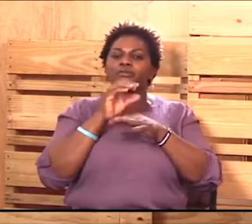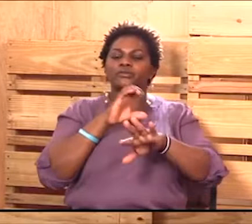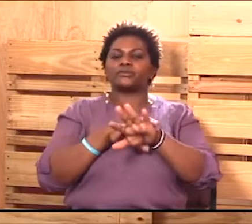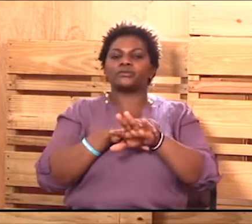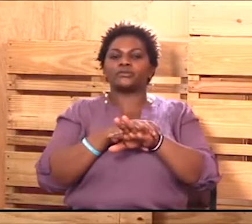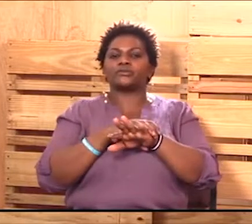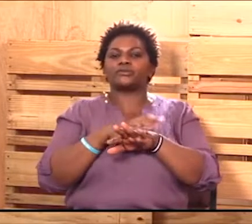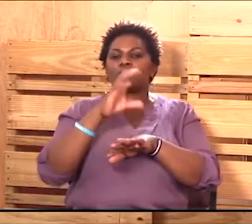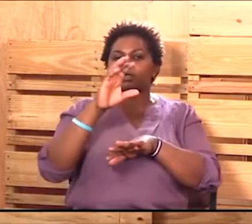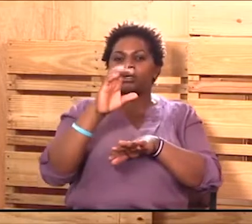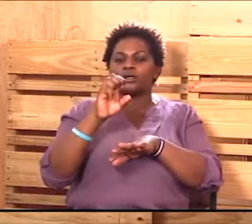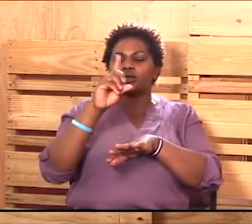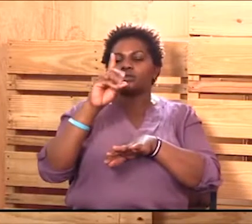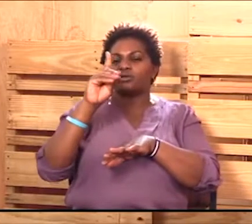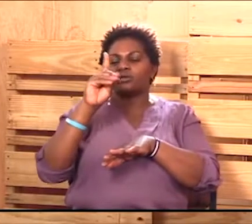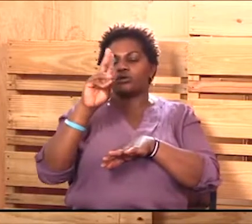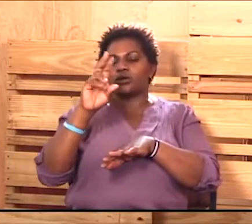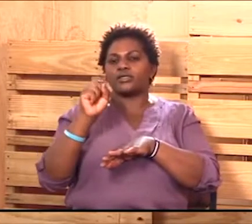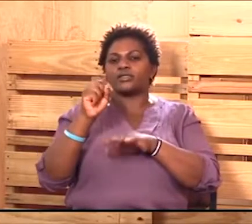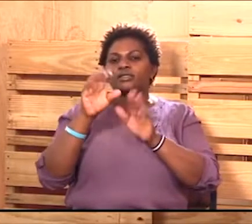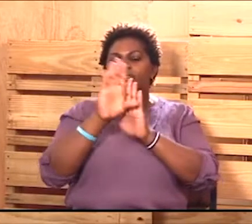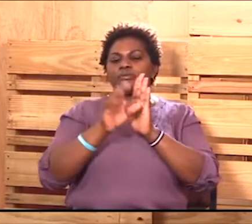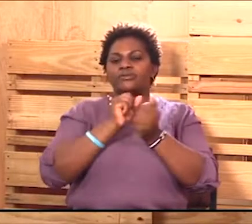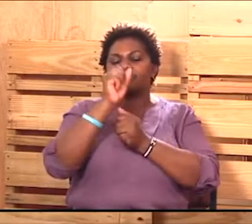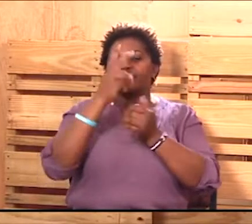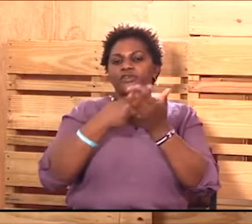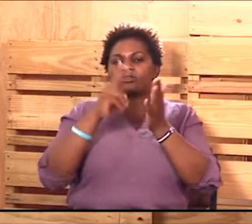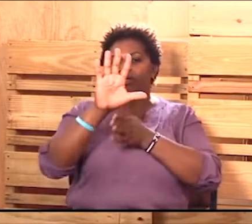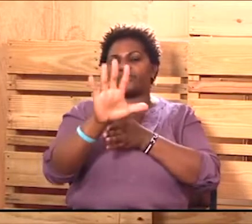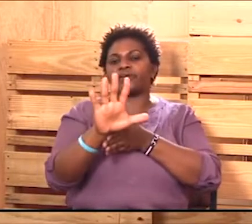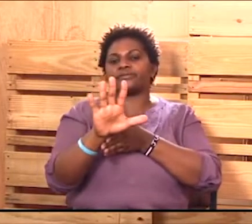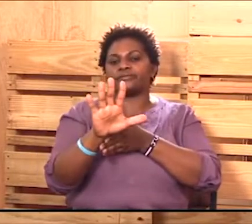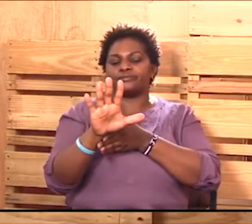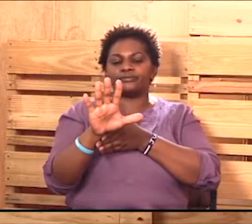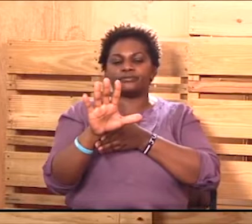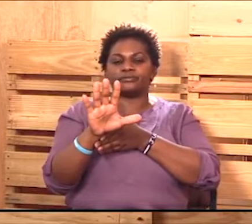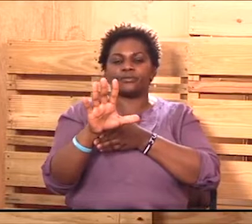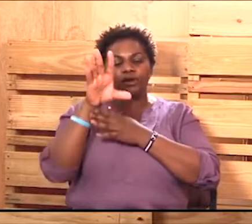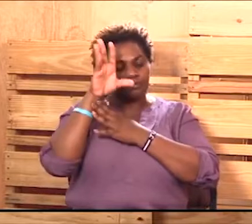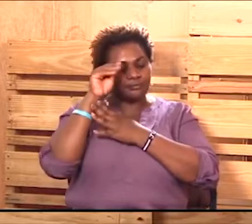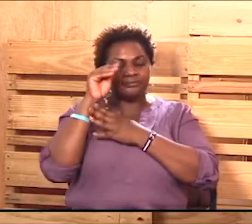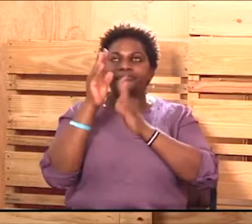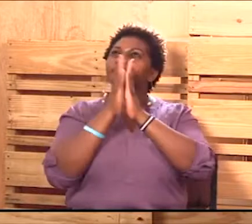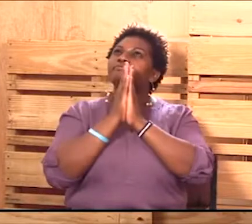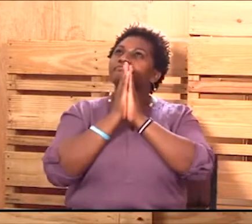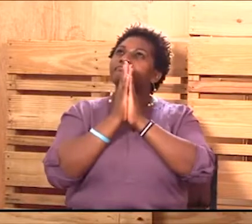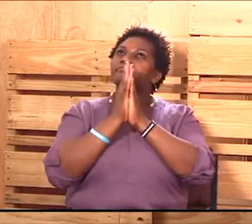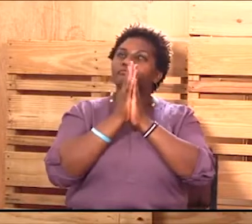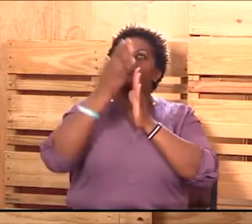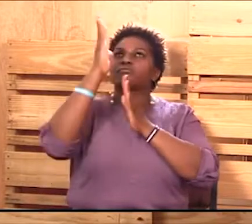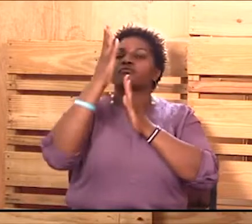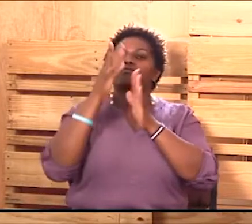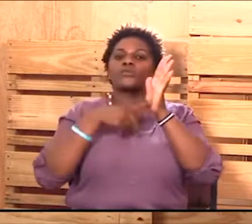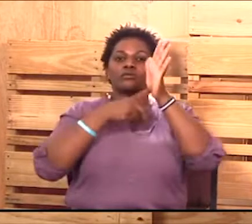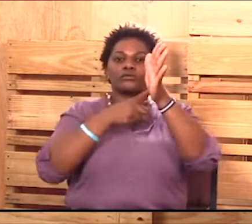find in Exodus chapter 15 and verse 25. And let me just read it, that Moses cried out to the Lord, and the